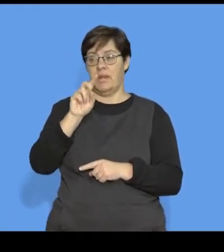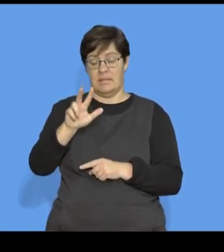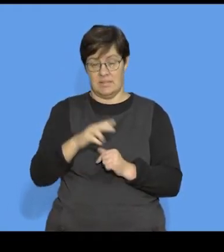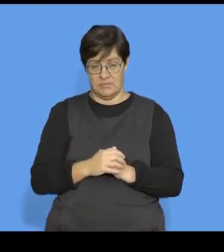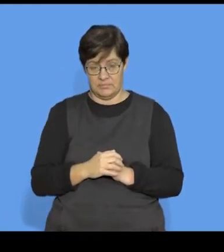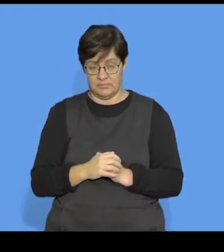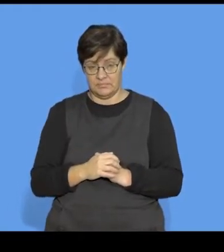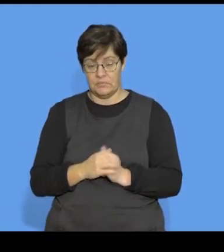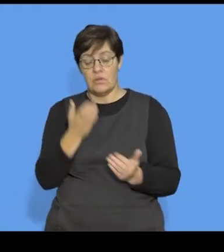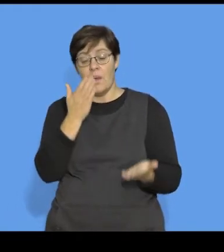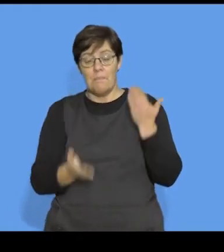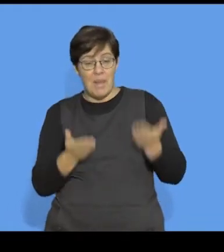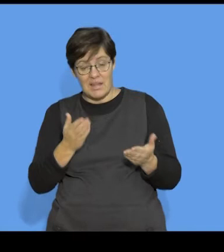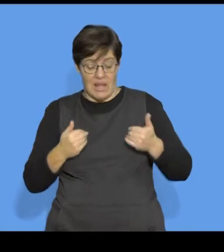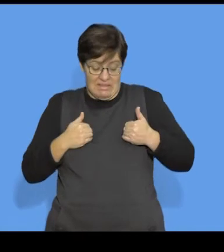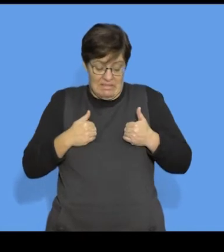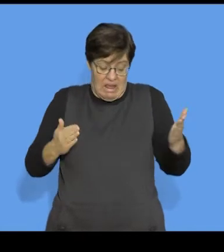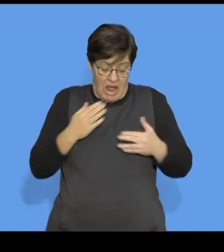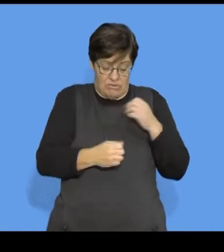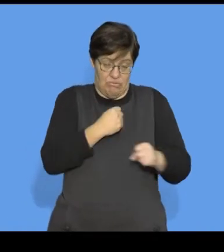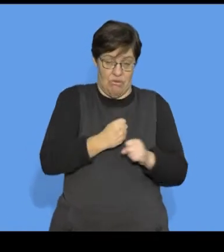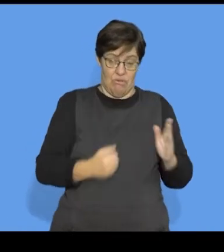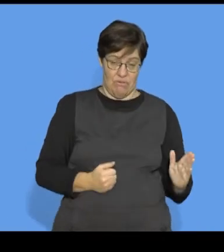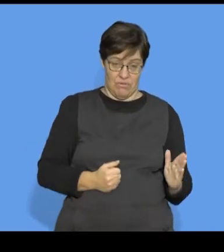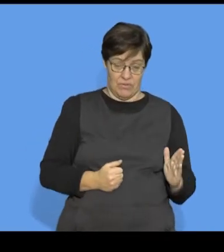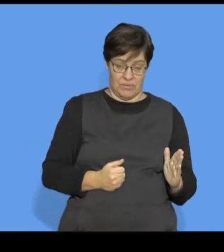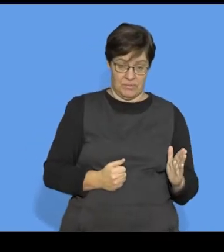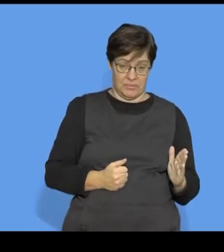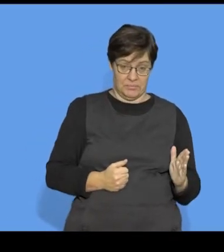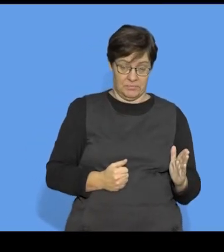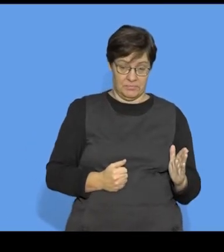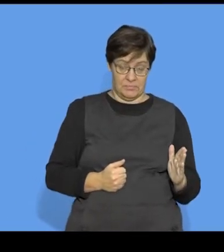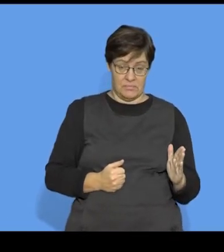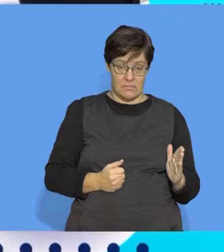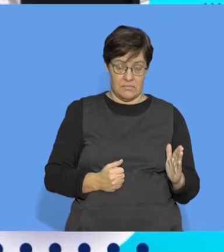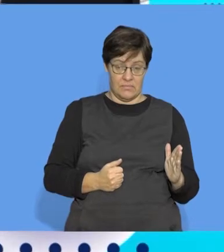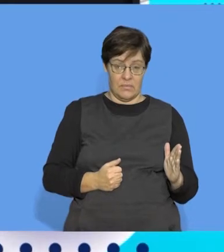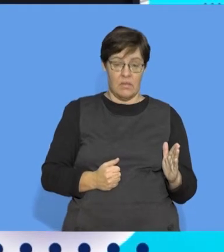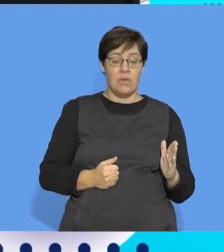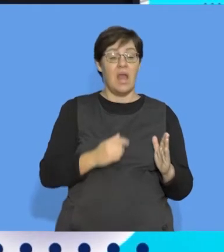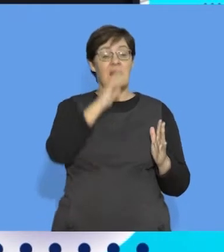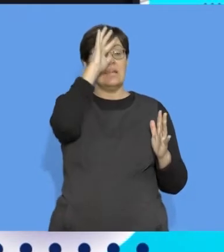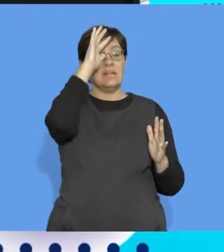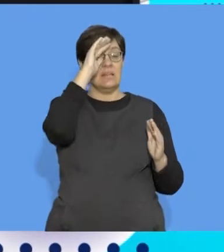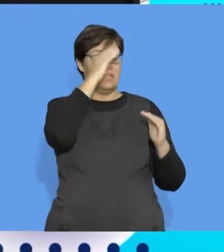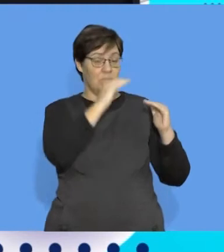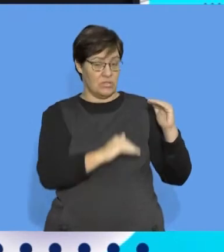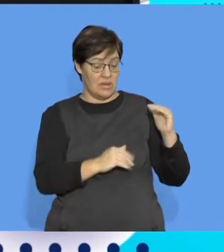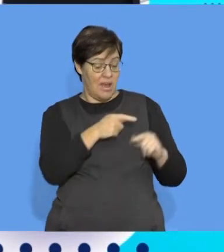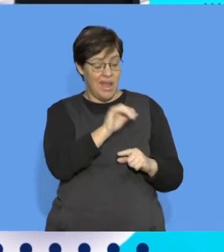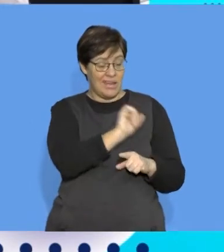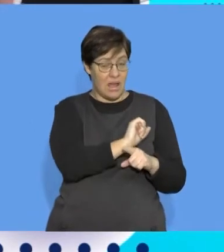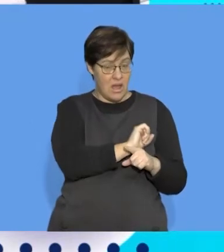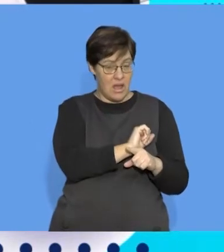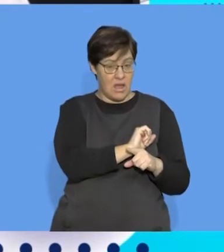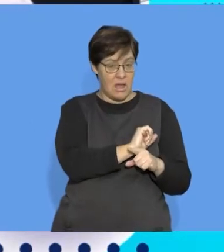Rand. Remember, that is your balance at the beginning of the year. That means, what was the depreciation